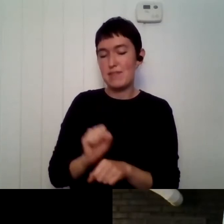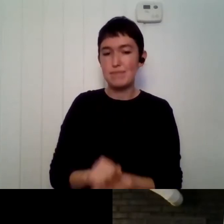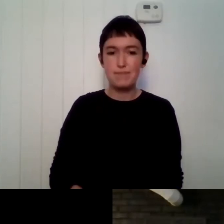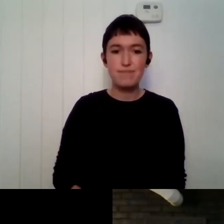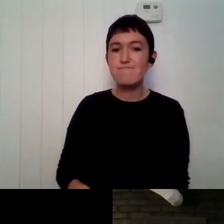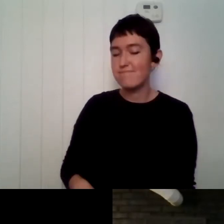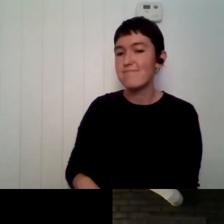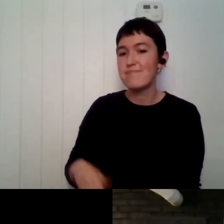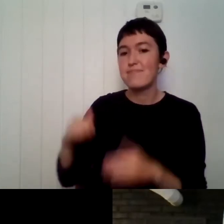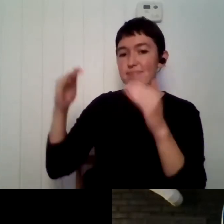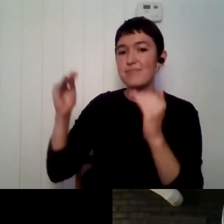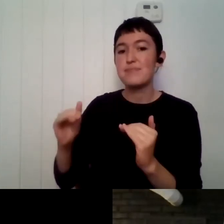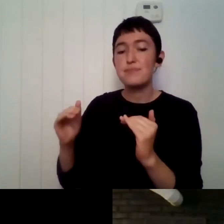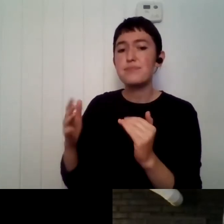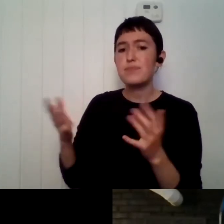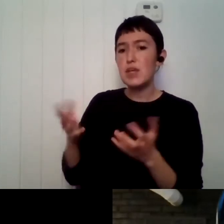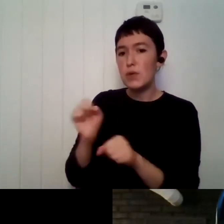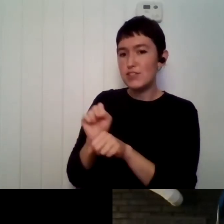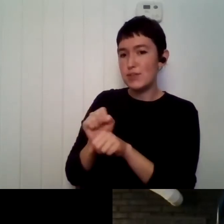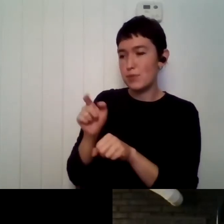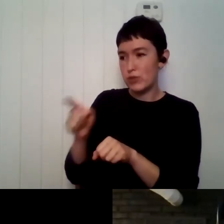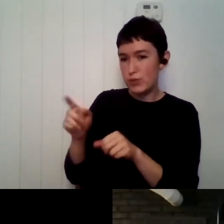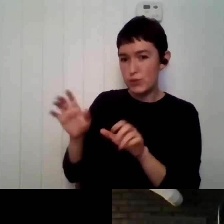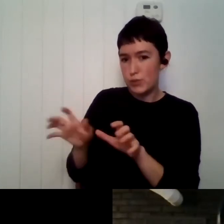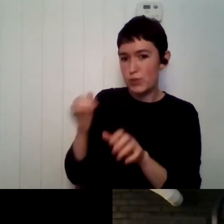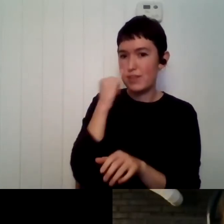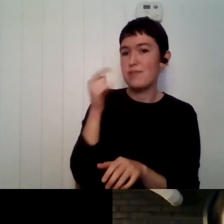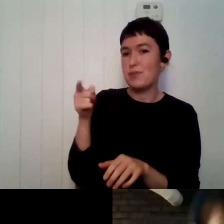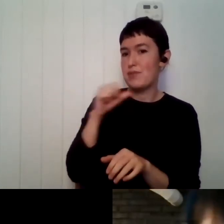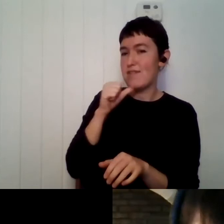job would you do if you weren't doing your current job?